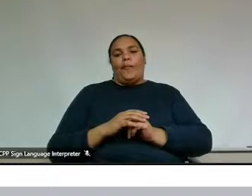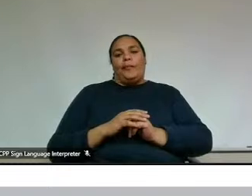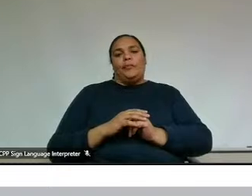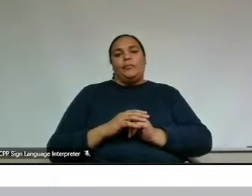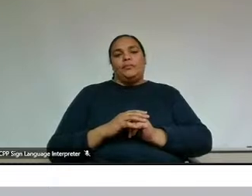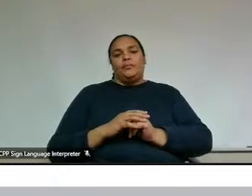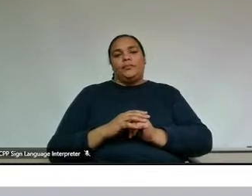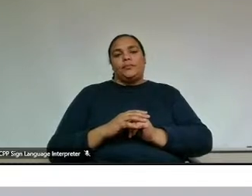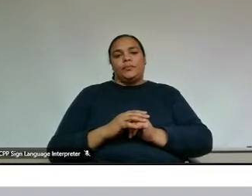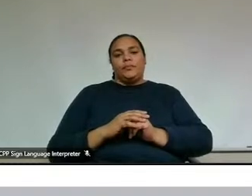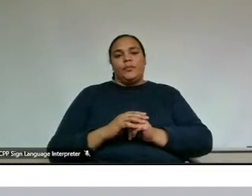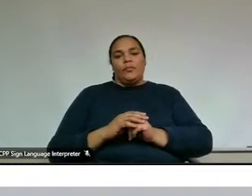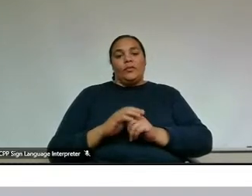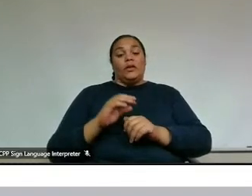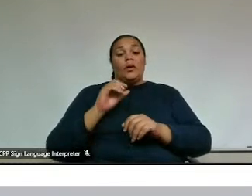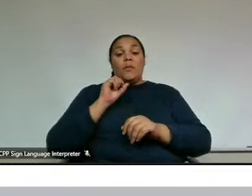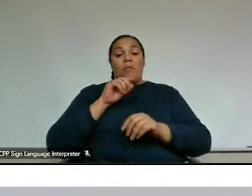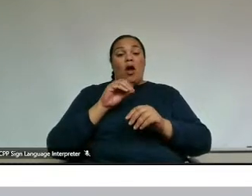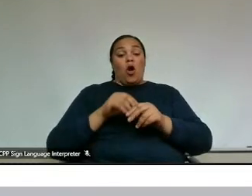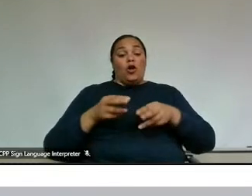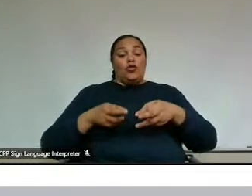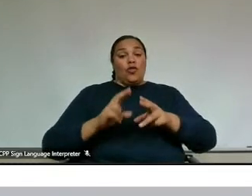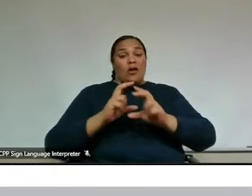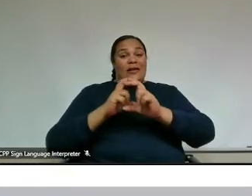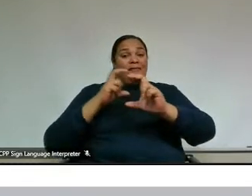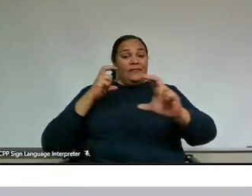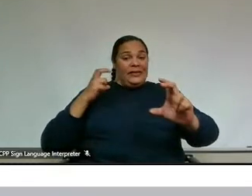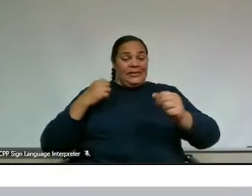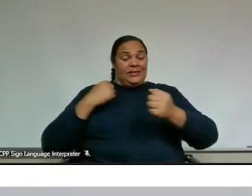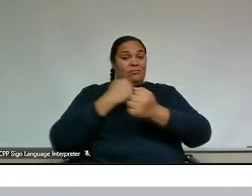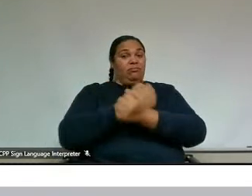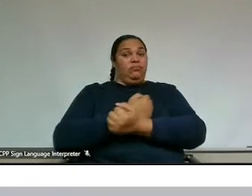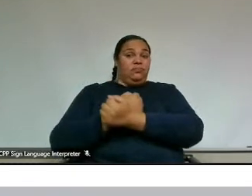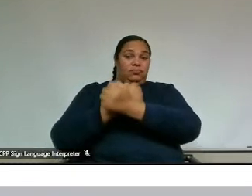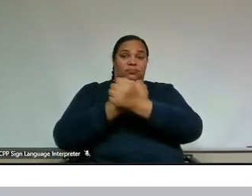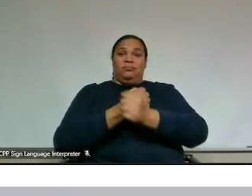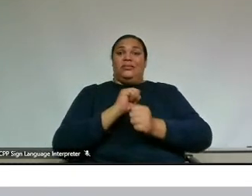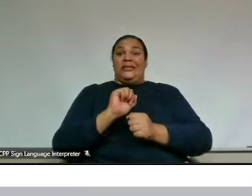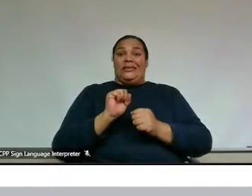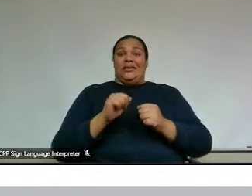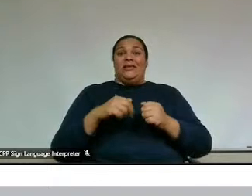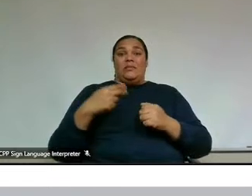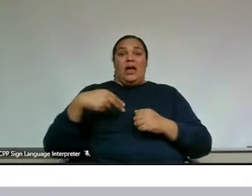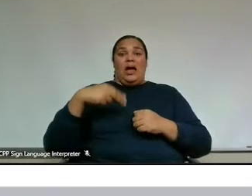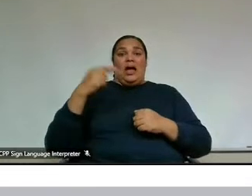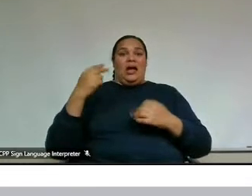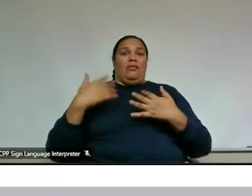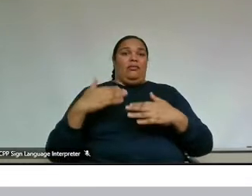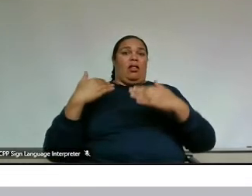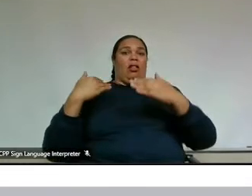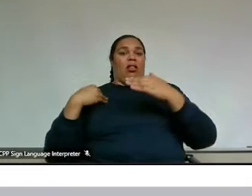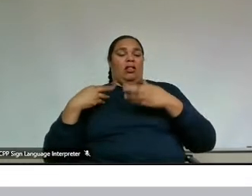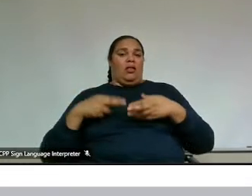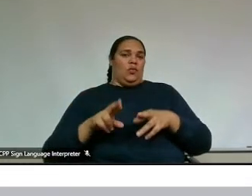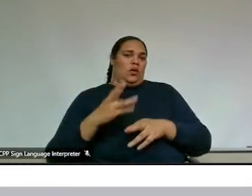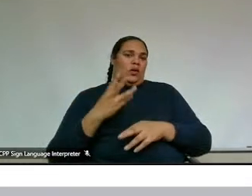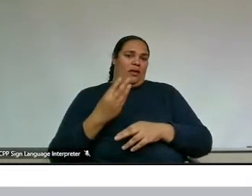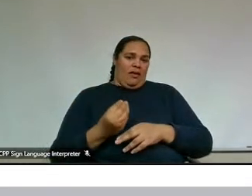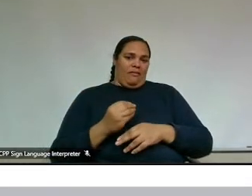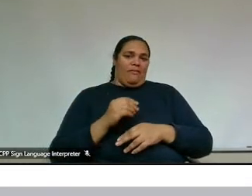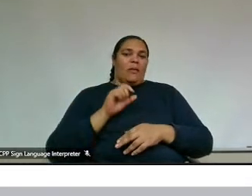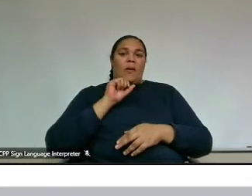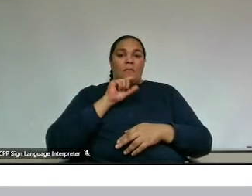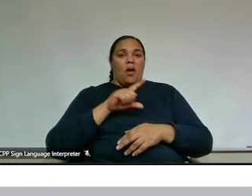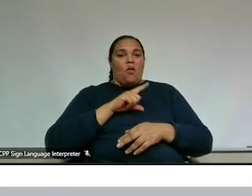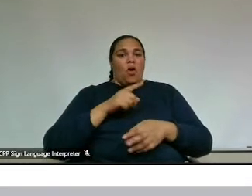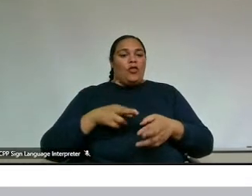and the cargo on the road becomes an extremely high burden on the roads that was the